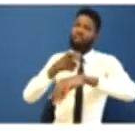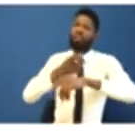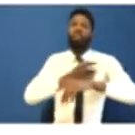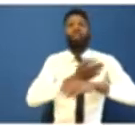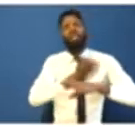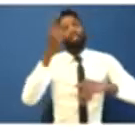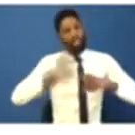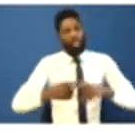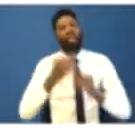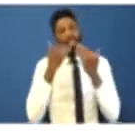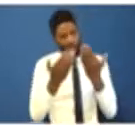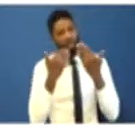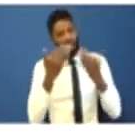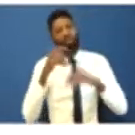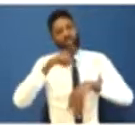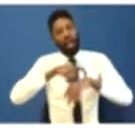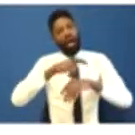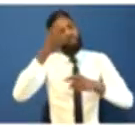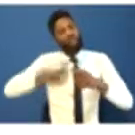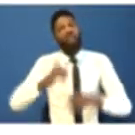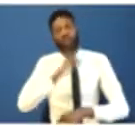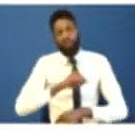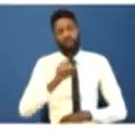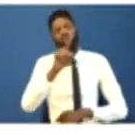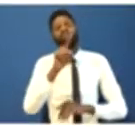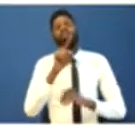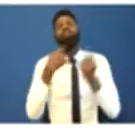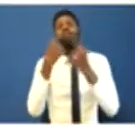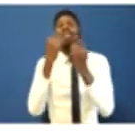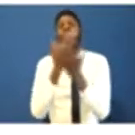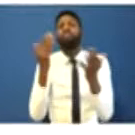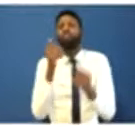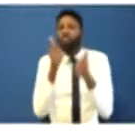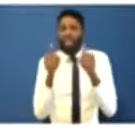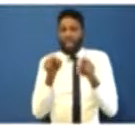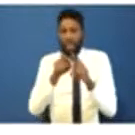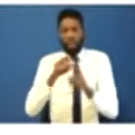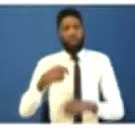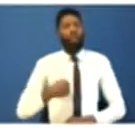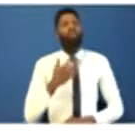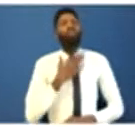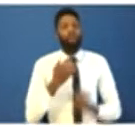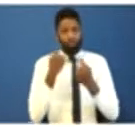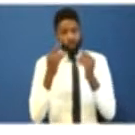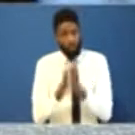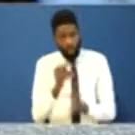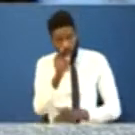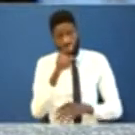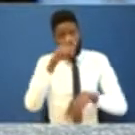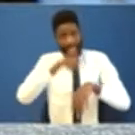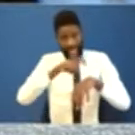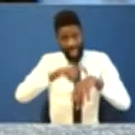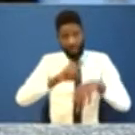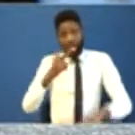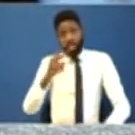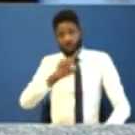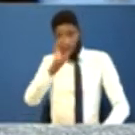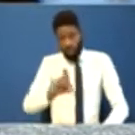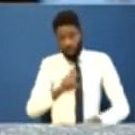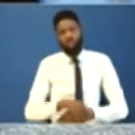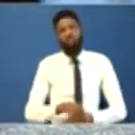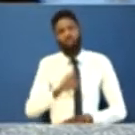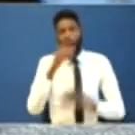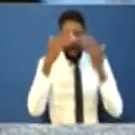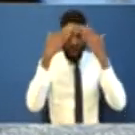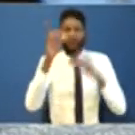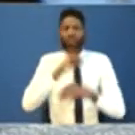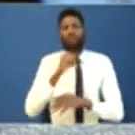thank you thank you thank you your time is up and you've said something that i'd just like to pick up with you as we move into the second question um do you know that in